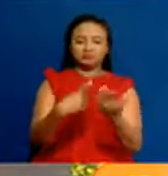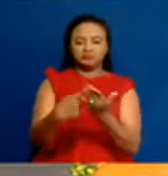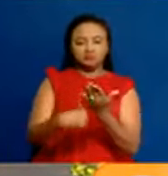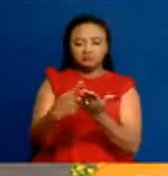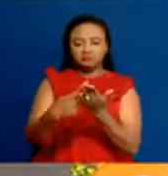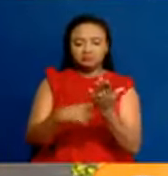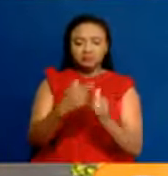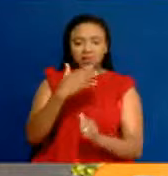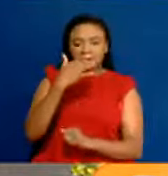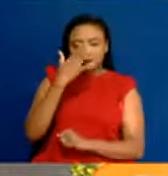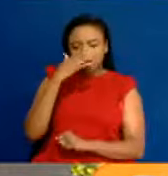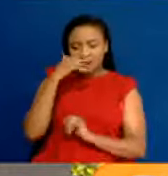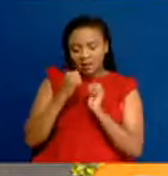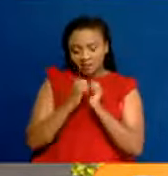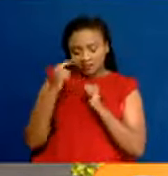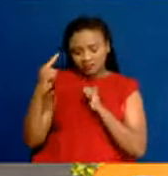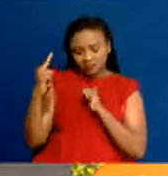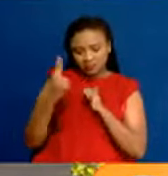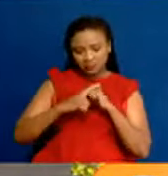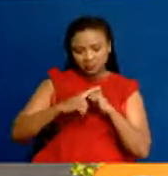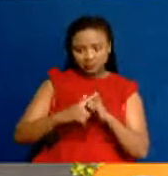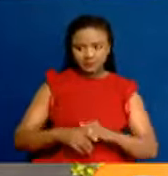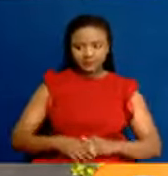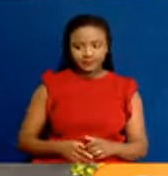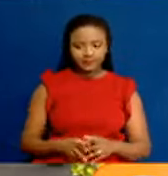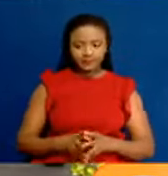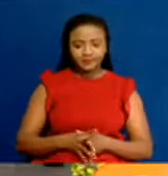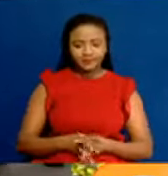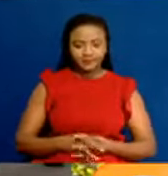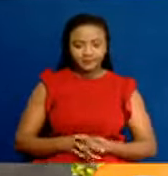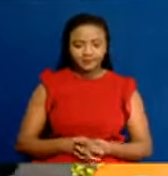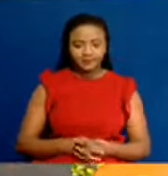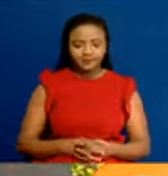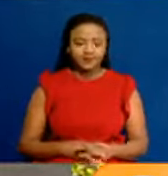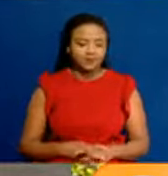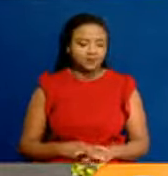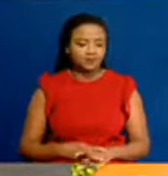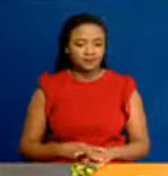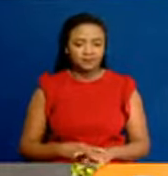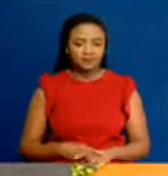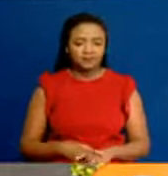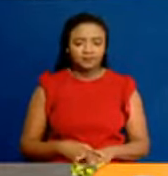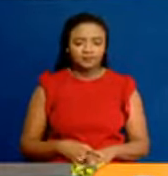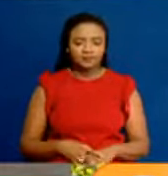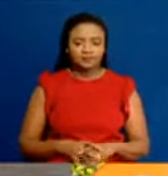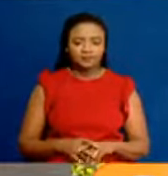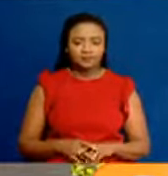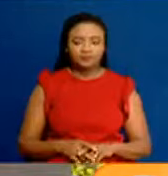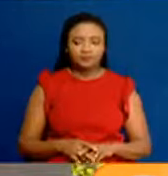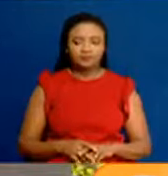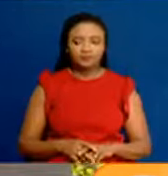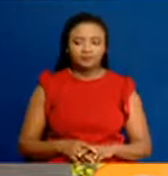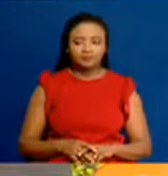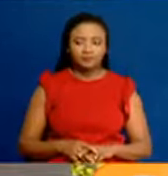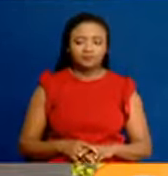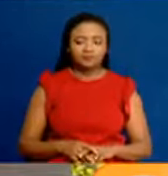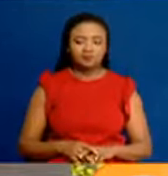siku 16. Seth Olale, runinga ya Citizen, ukumbi wa Bomas, kaunti ya Nairobi.